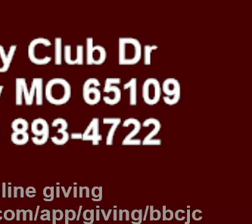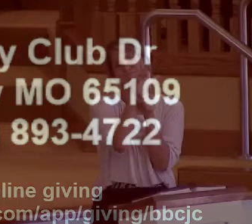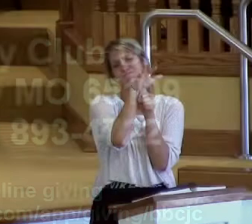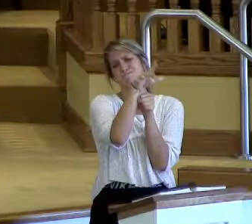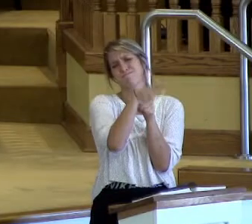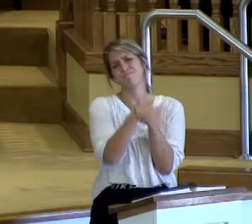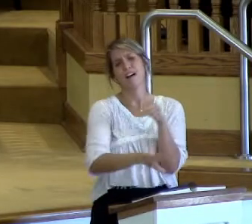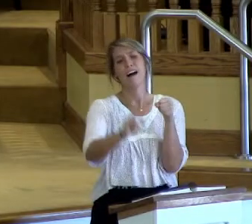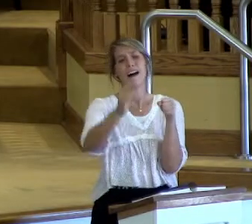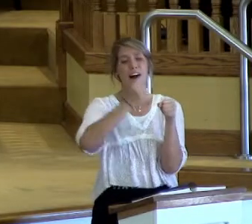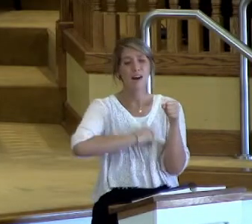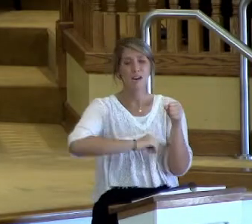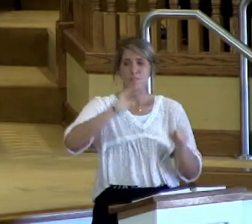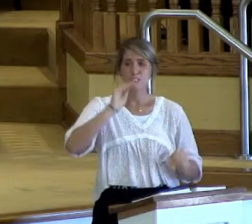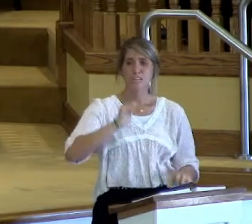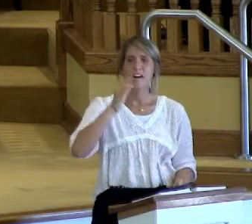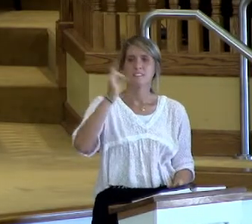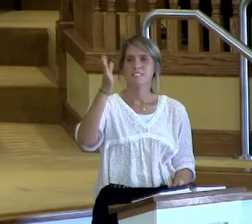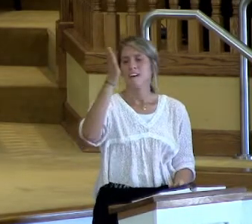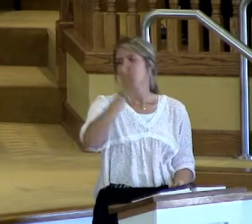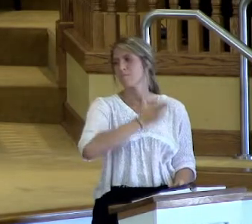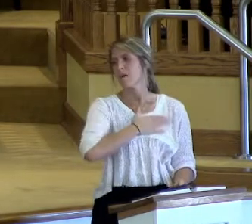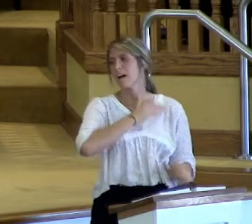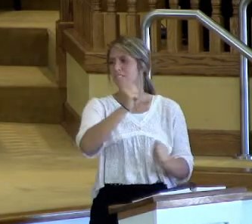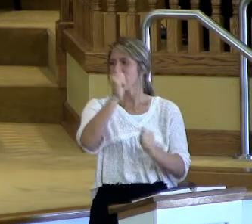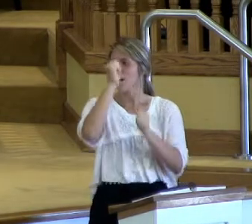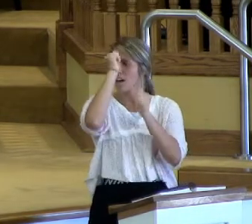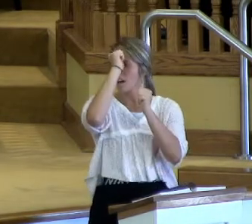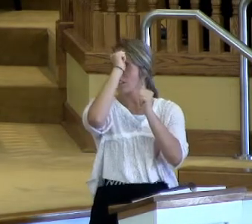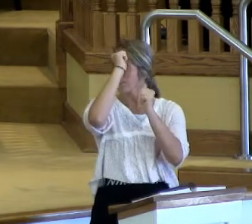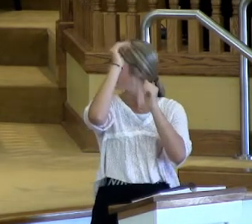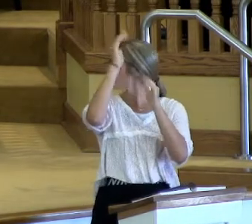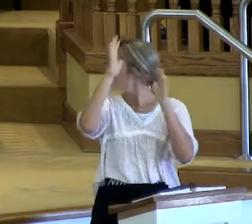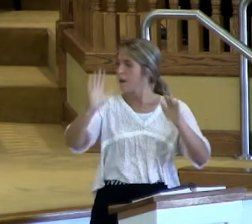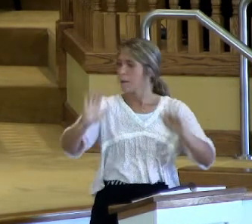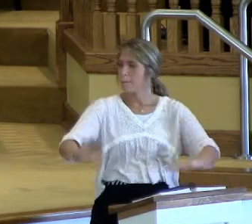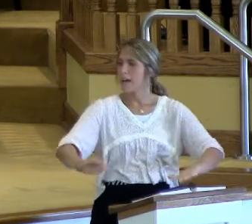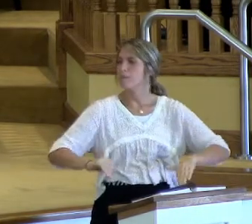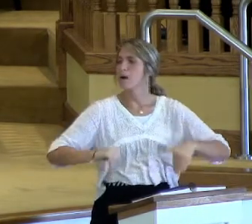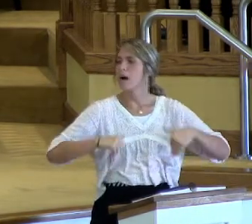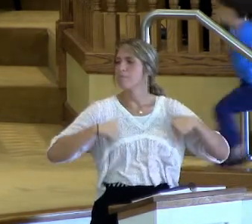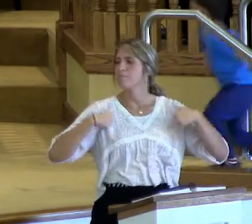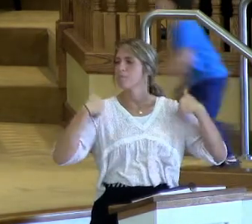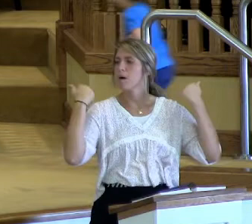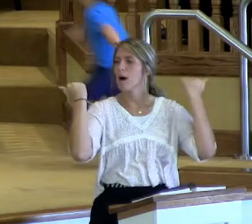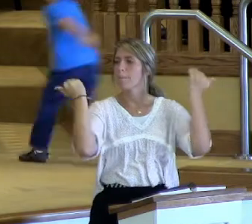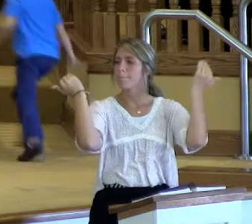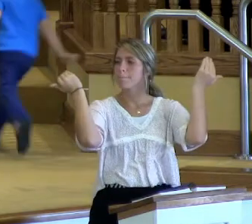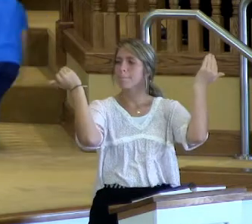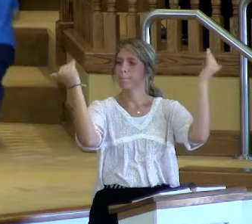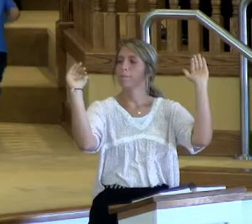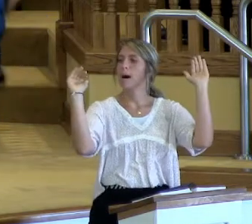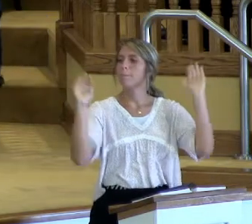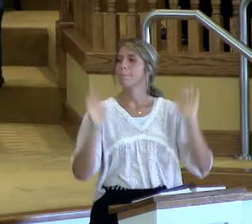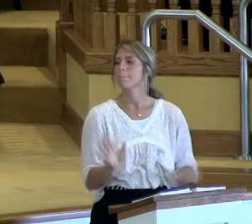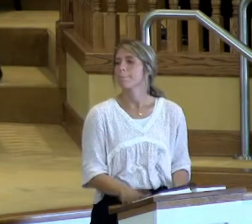overflowing with love. I'm a child of my Father above. Verse 1